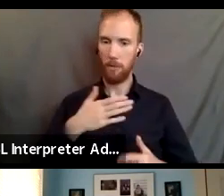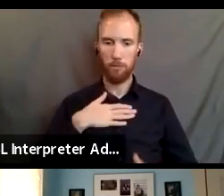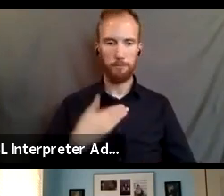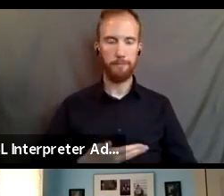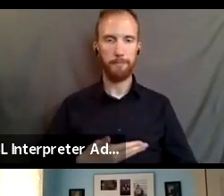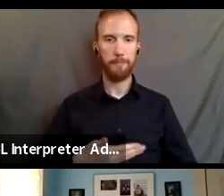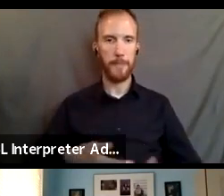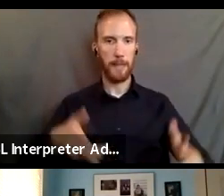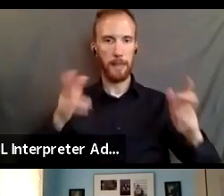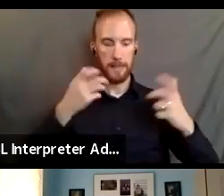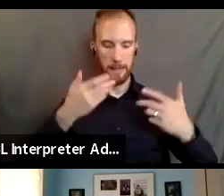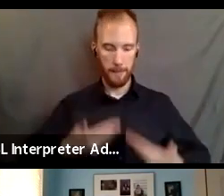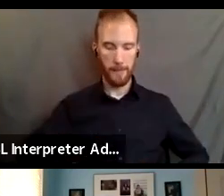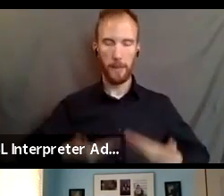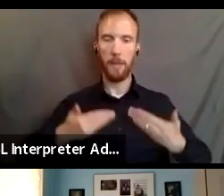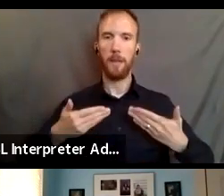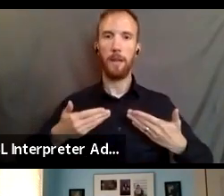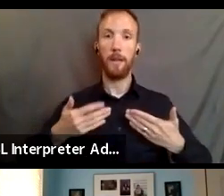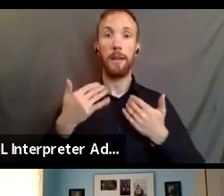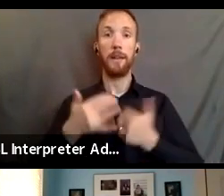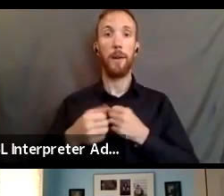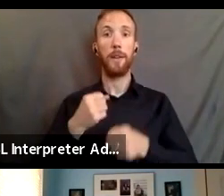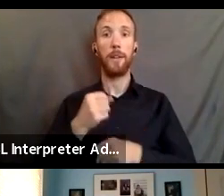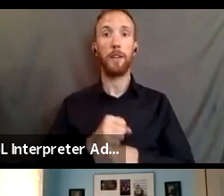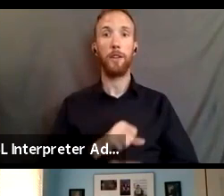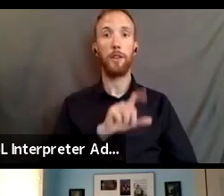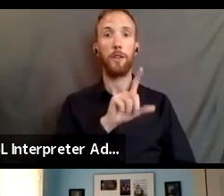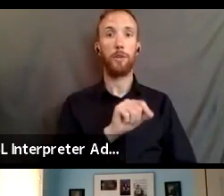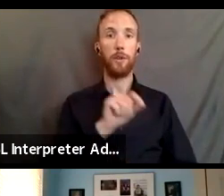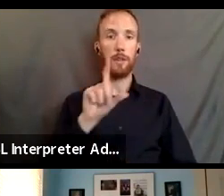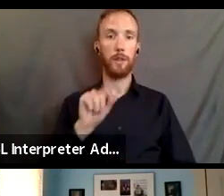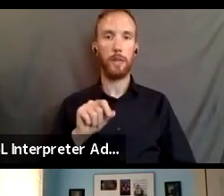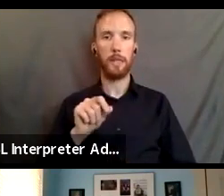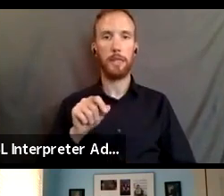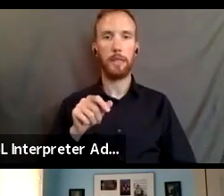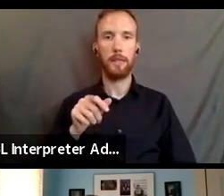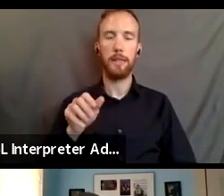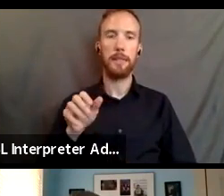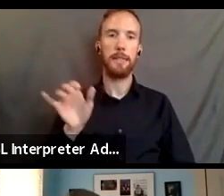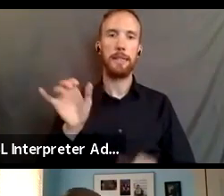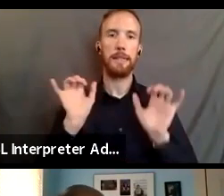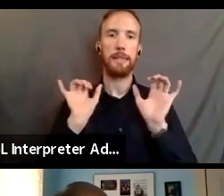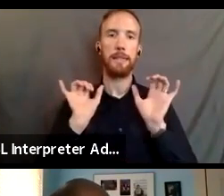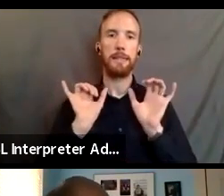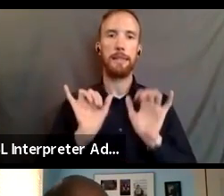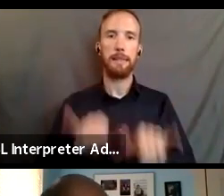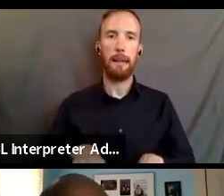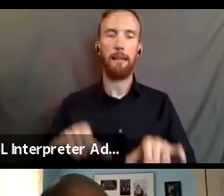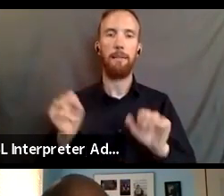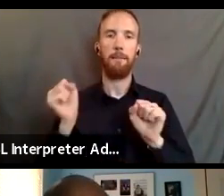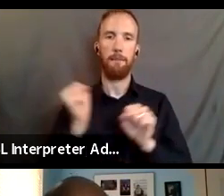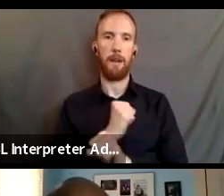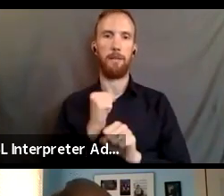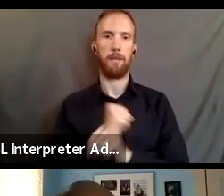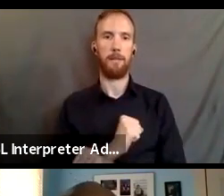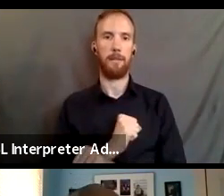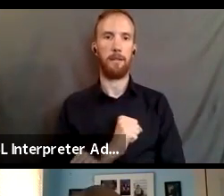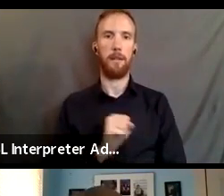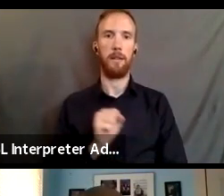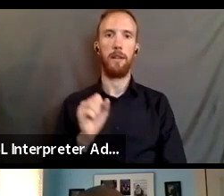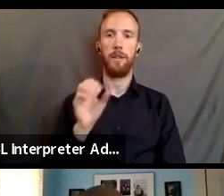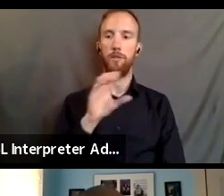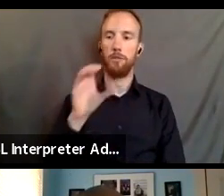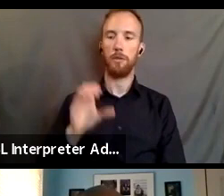here it is 2020 and the same fight continues chicago public schools motto is we